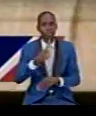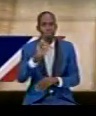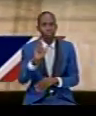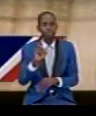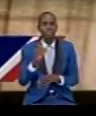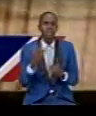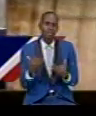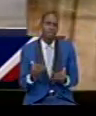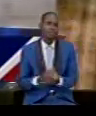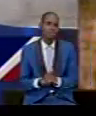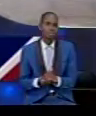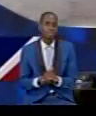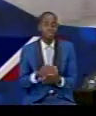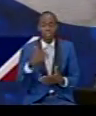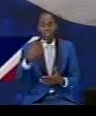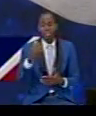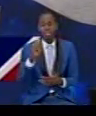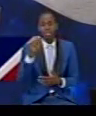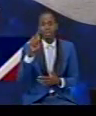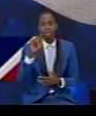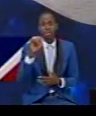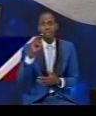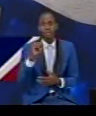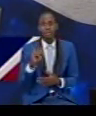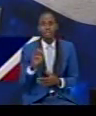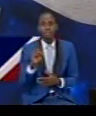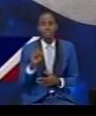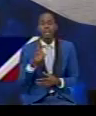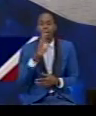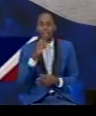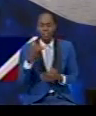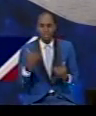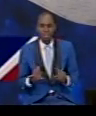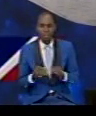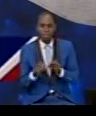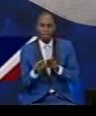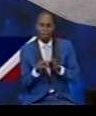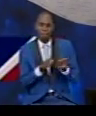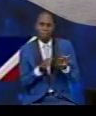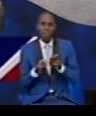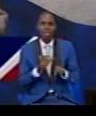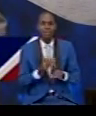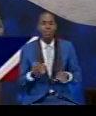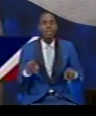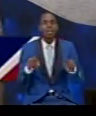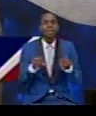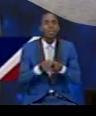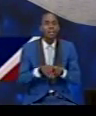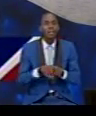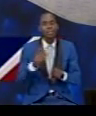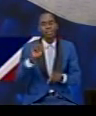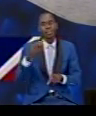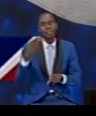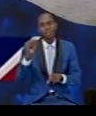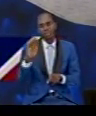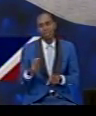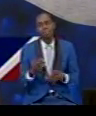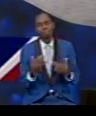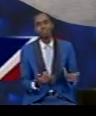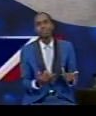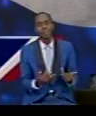now those Galatians who are now acting and talking and behaving like Ahab